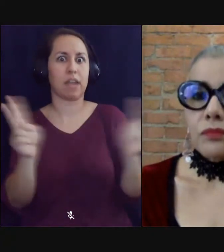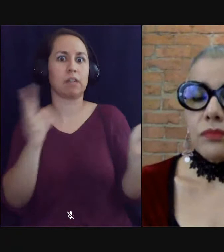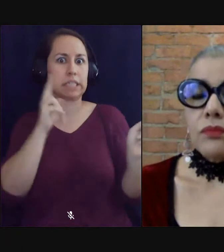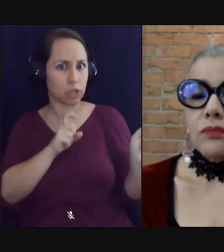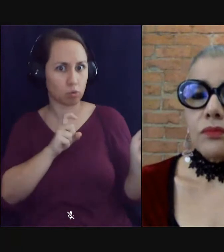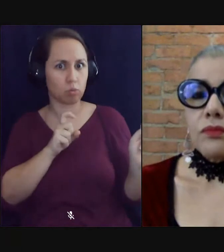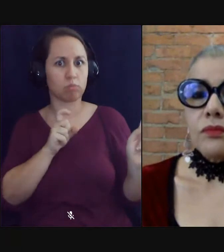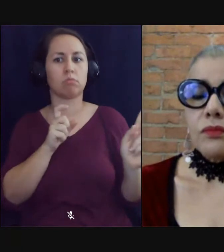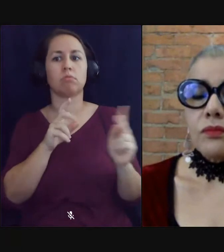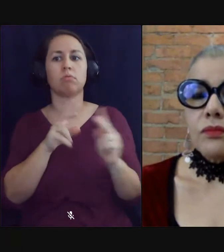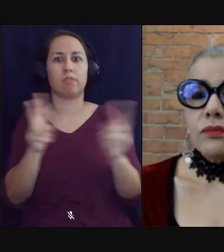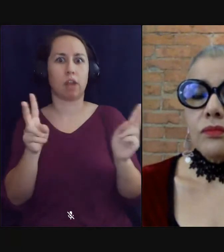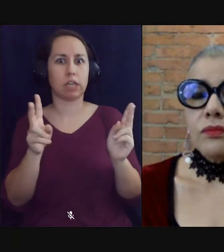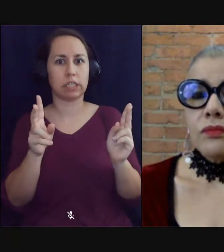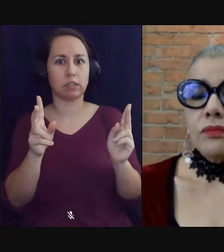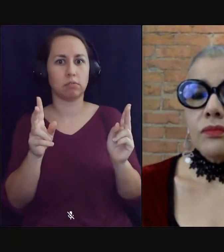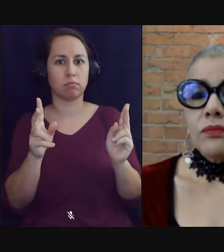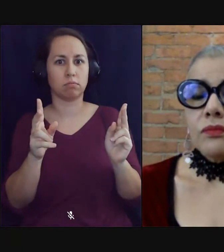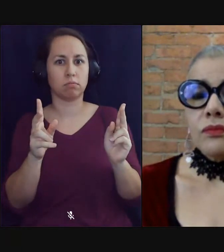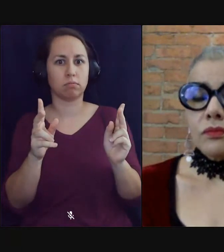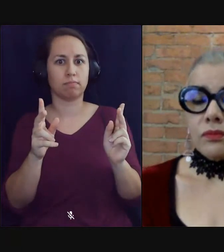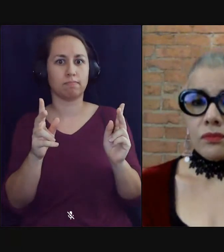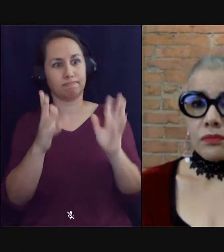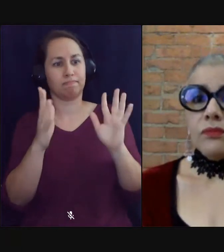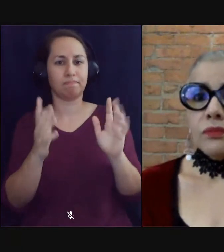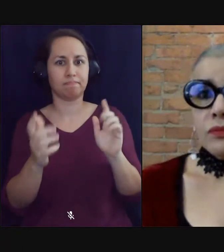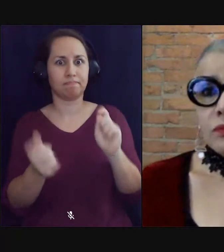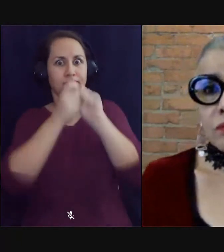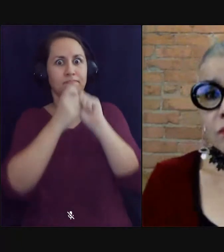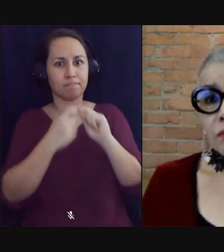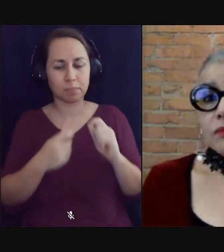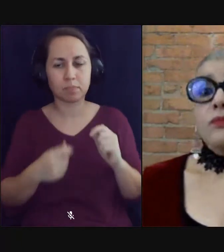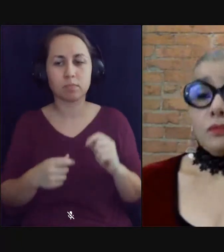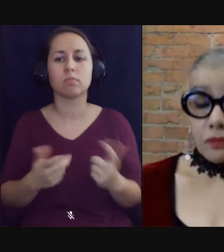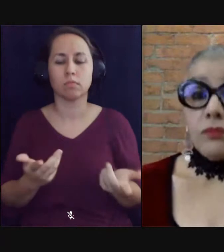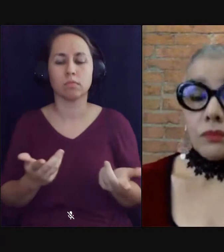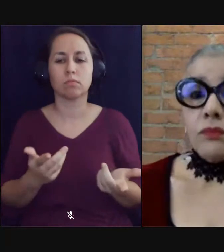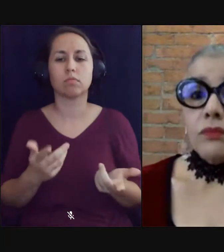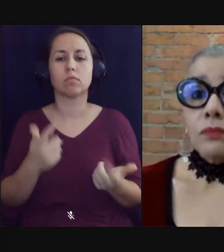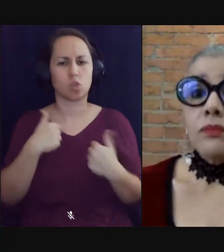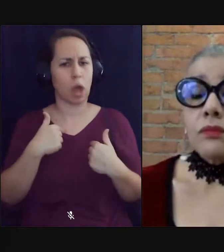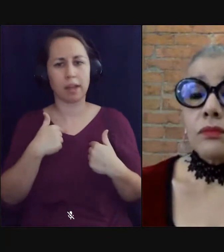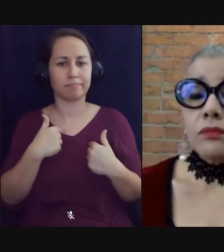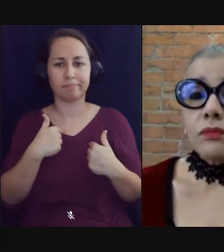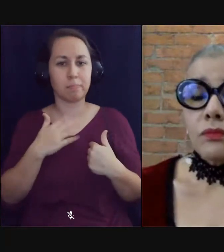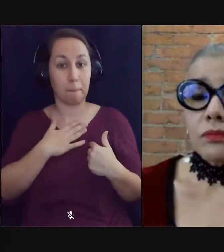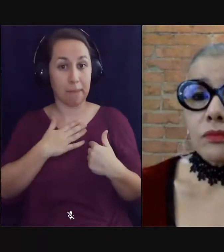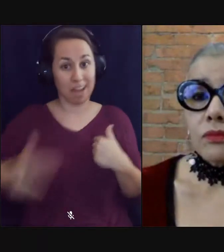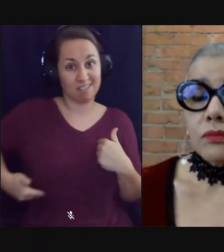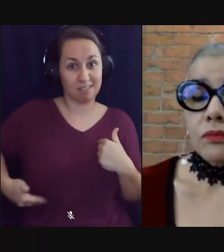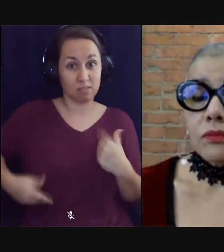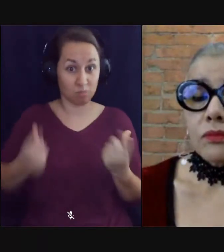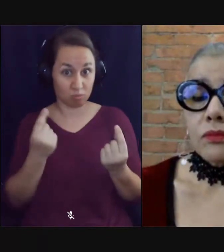And so my resolution, as yours is always to double down and fight back. And that's the